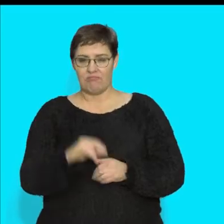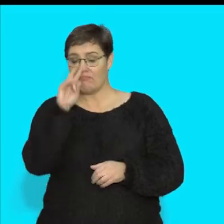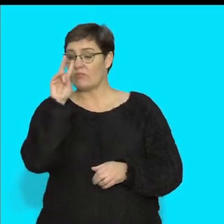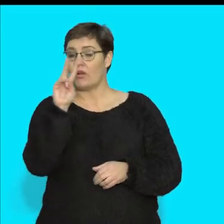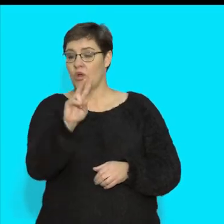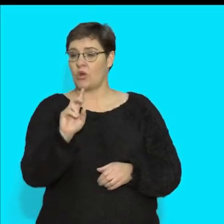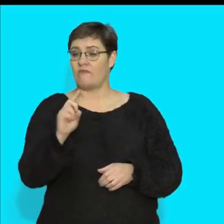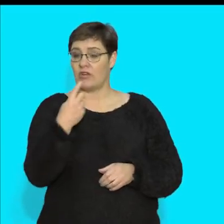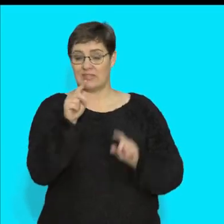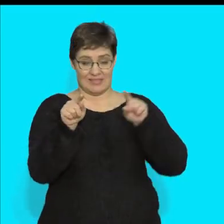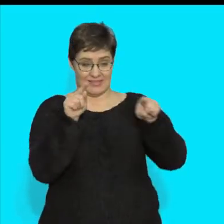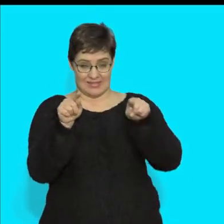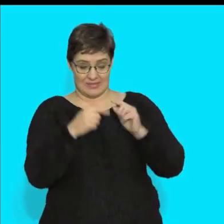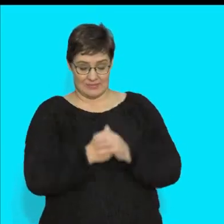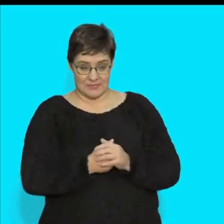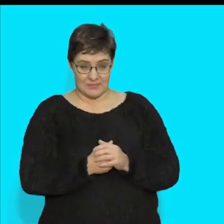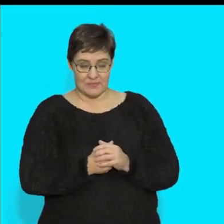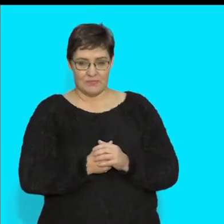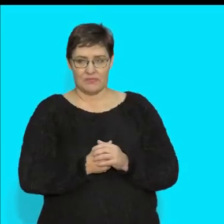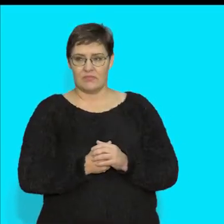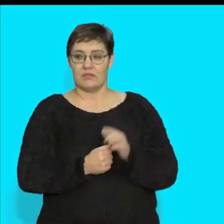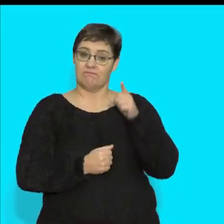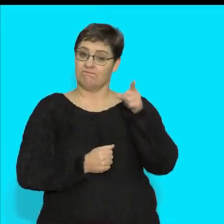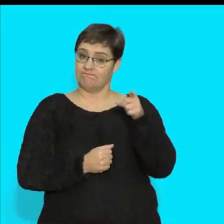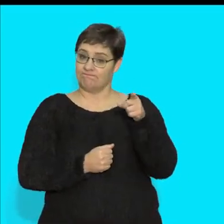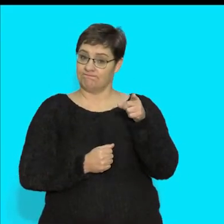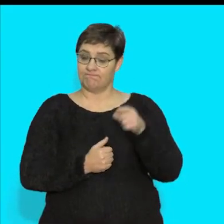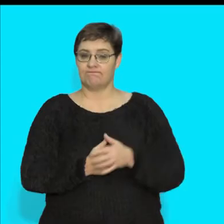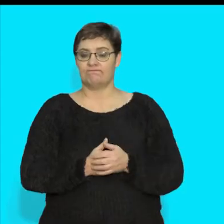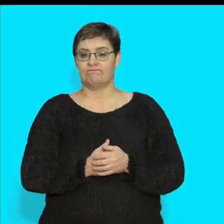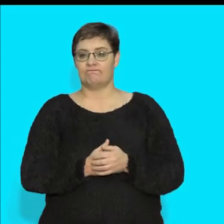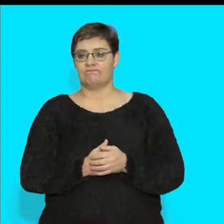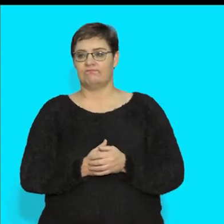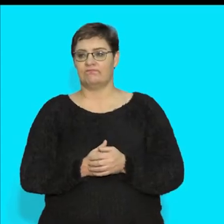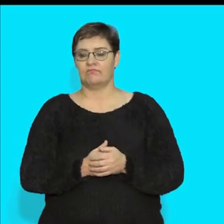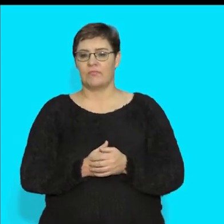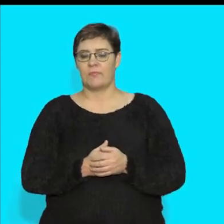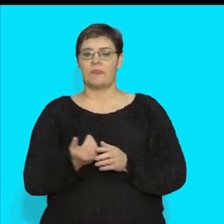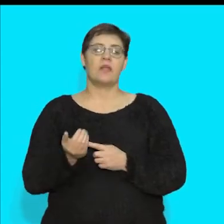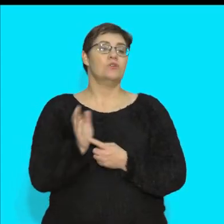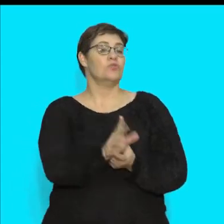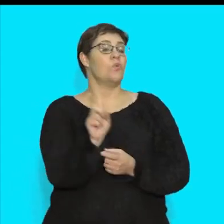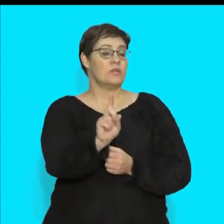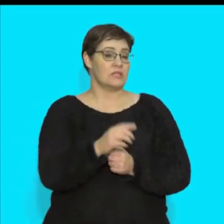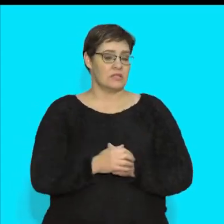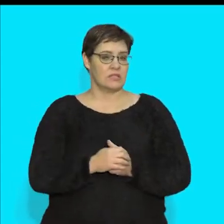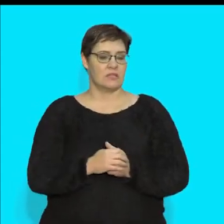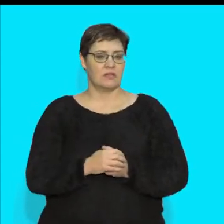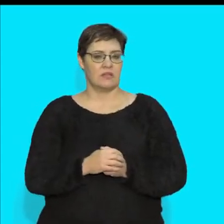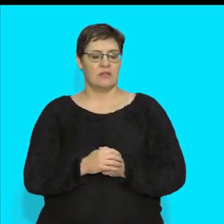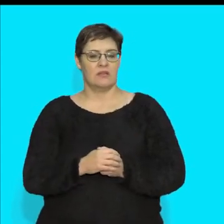at these two diagrams. This diagram over here is obviously showing, all right,